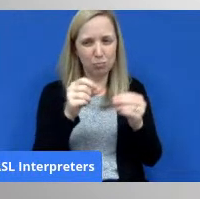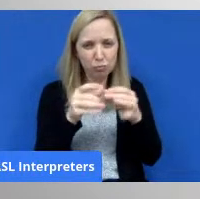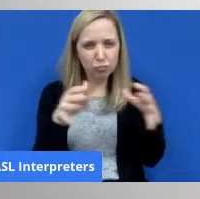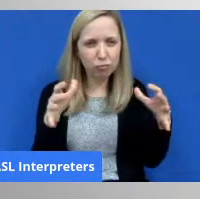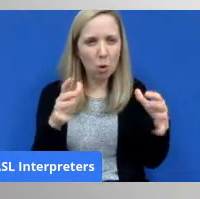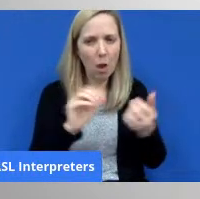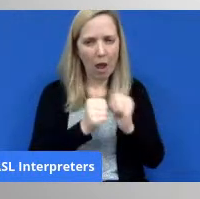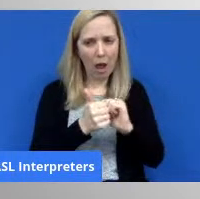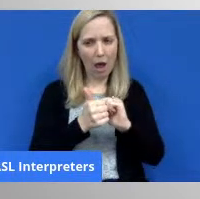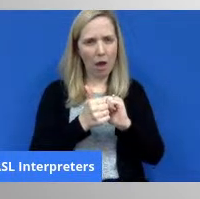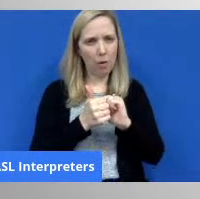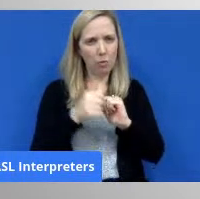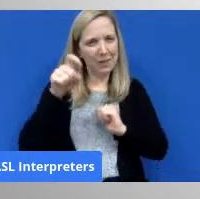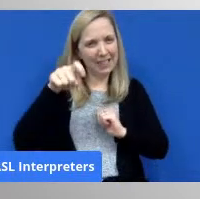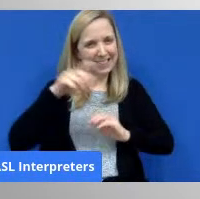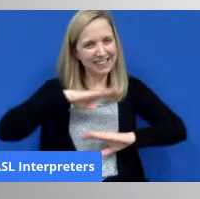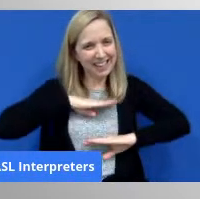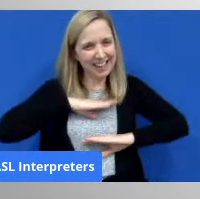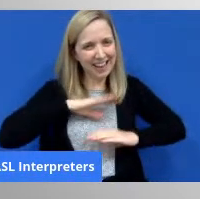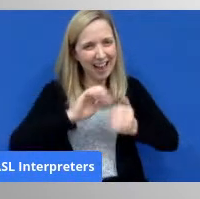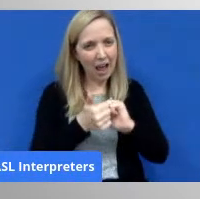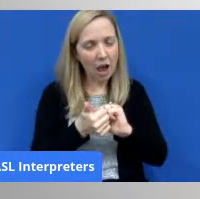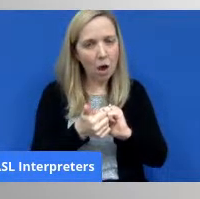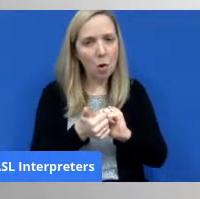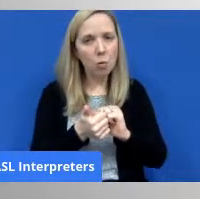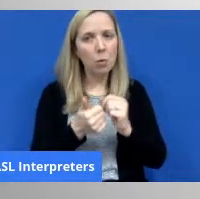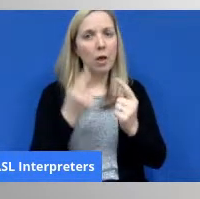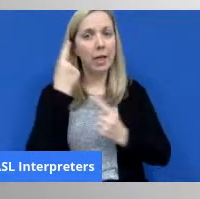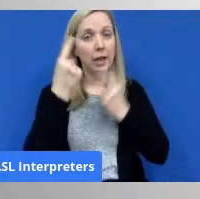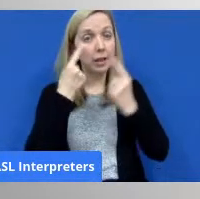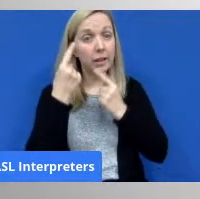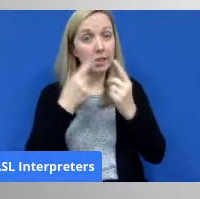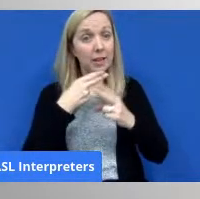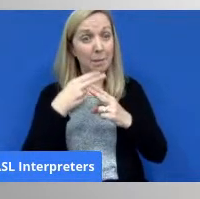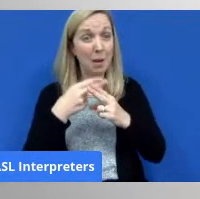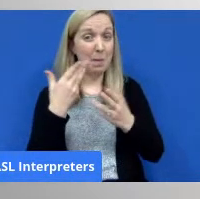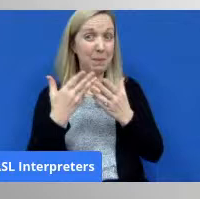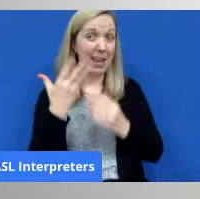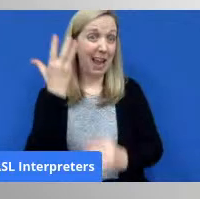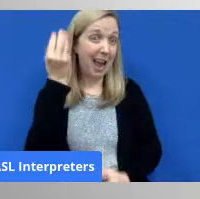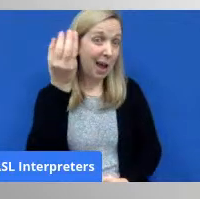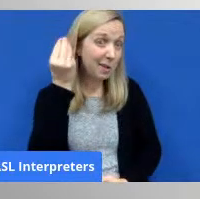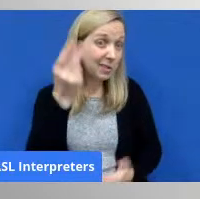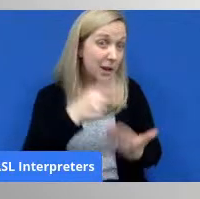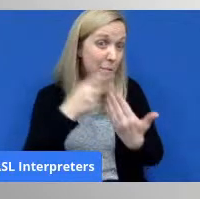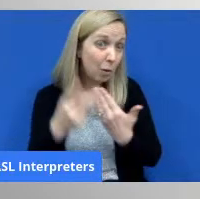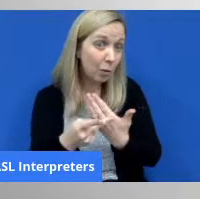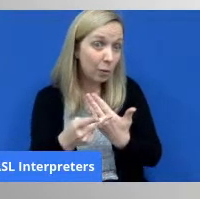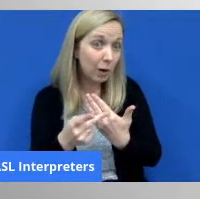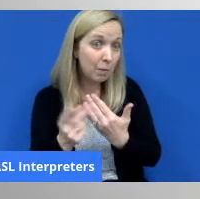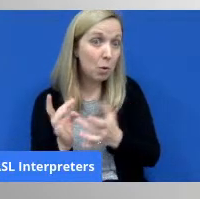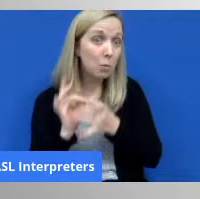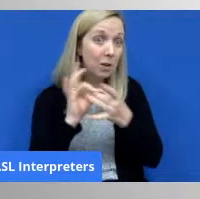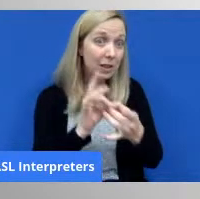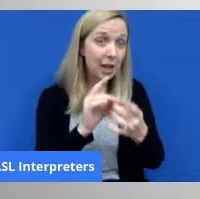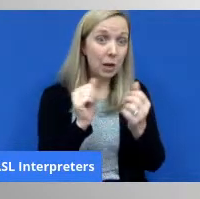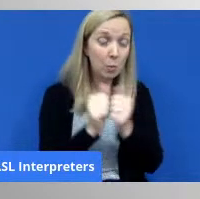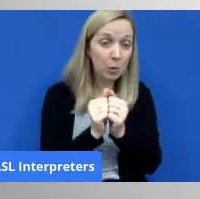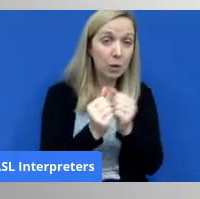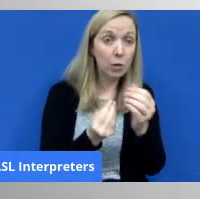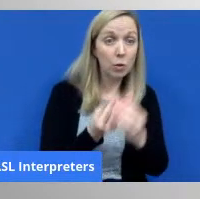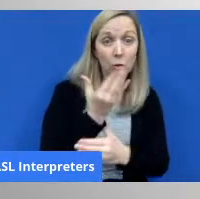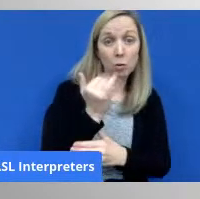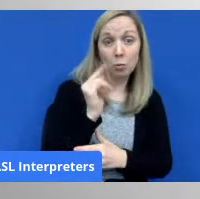need would be to actually consider some outdoor programming with our Grow It Know It program. And since it is based